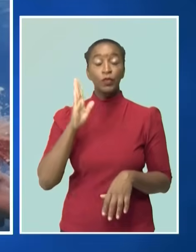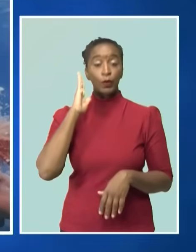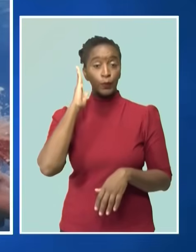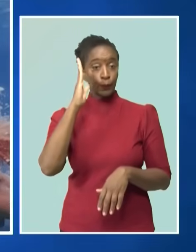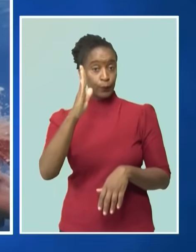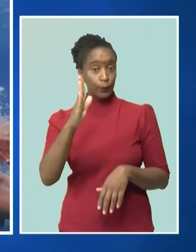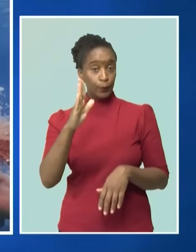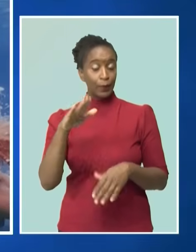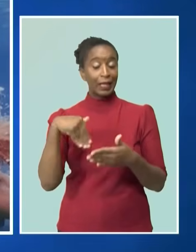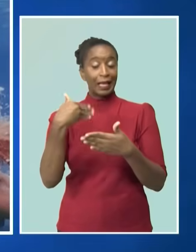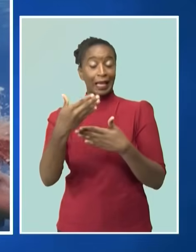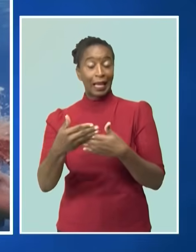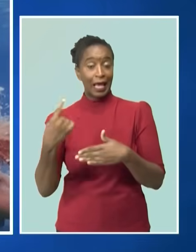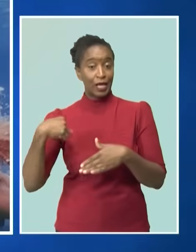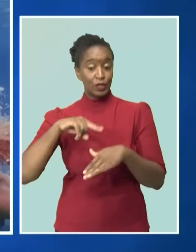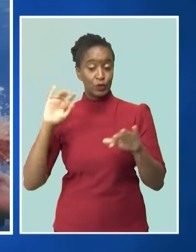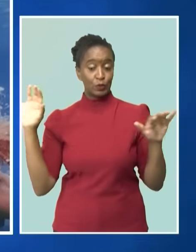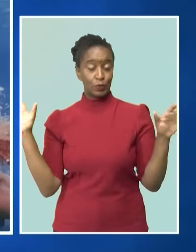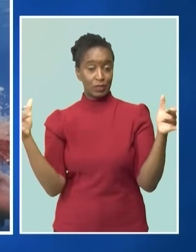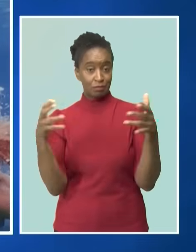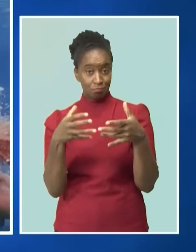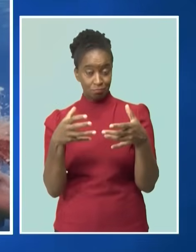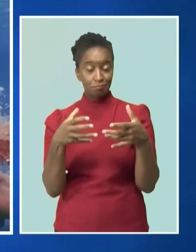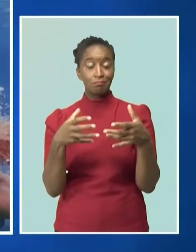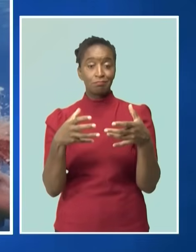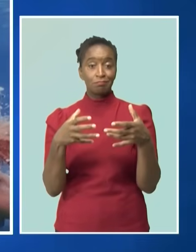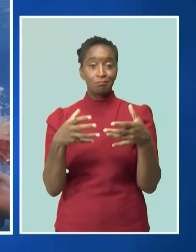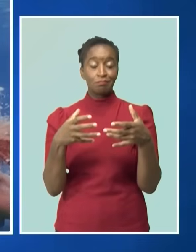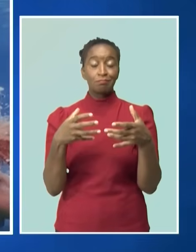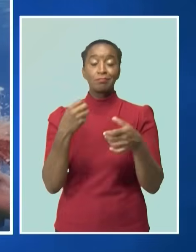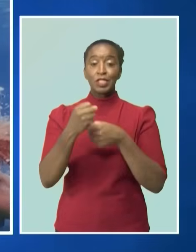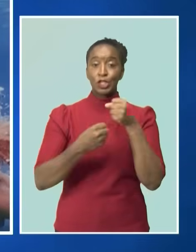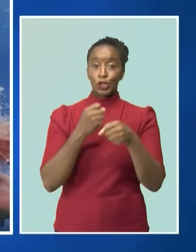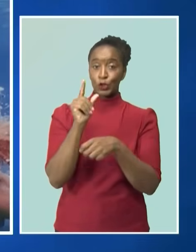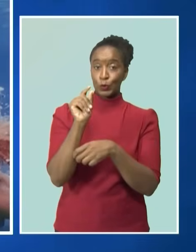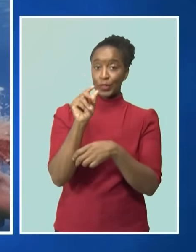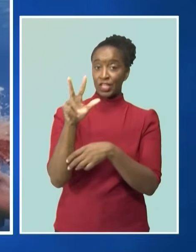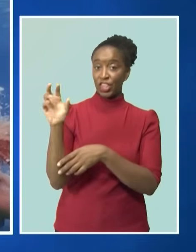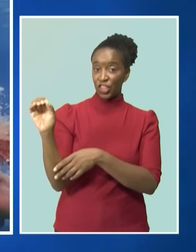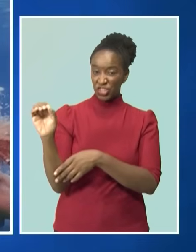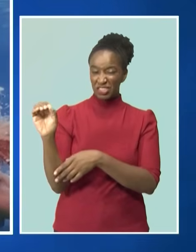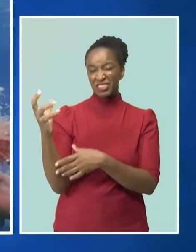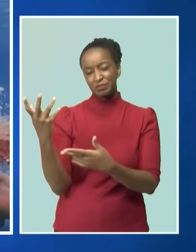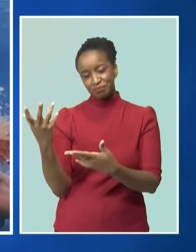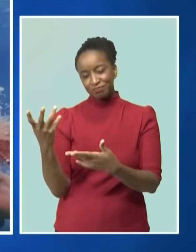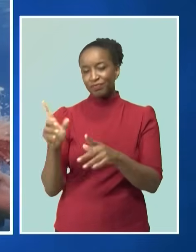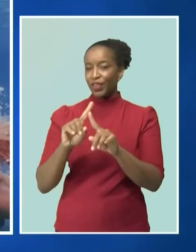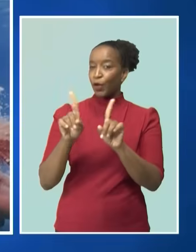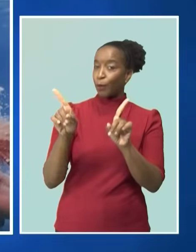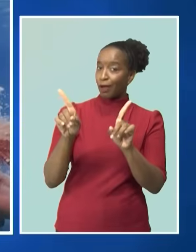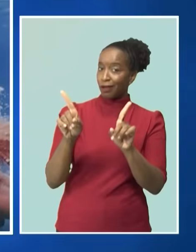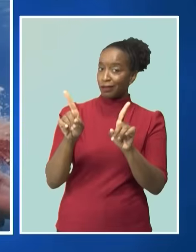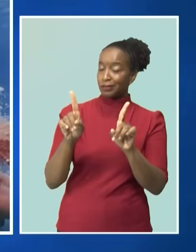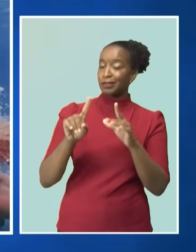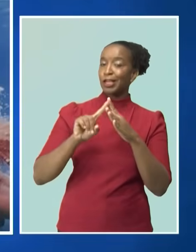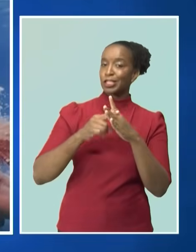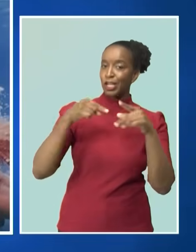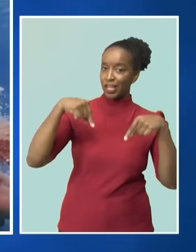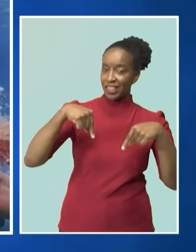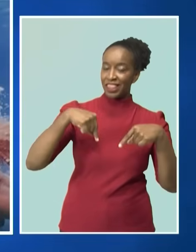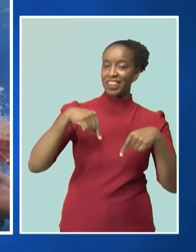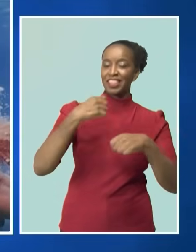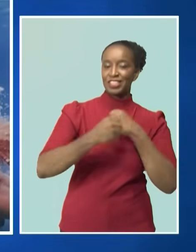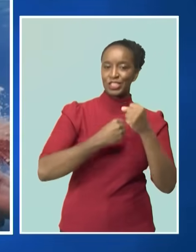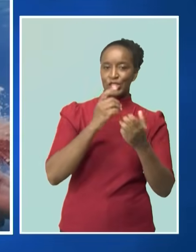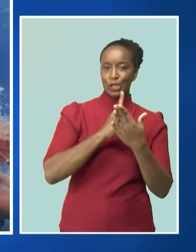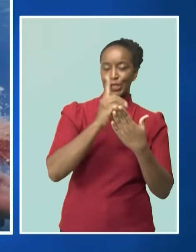until 2030, we will have the road to 60 from the 1st of December to the 30th of